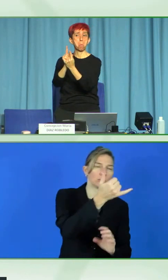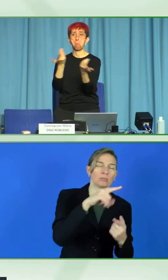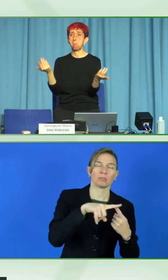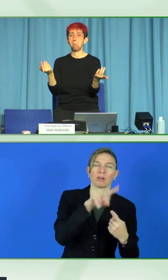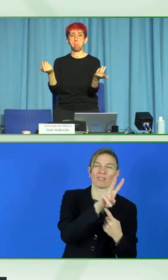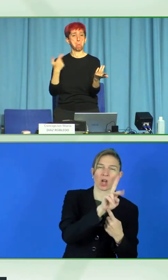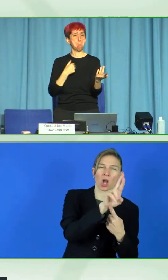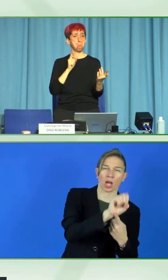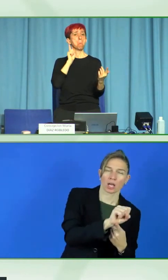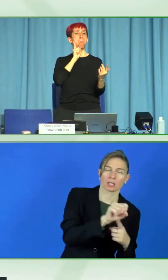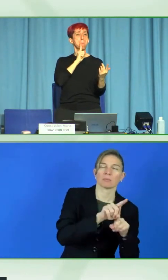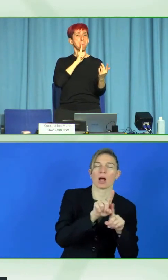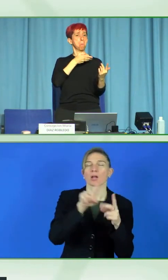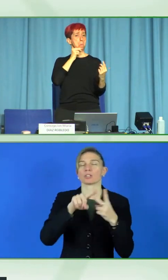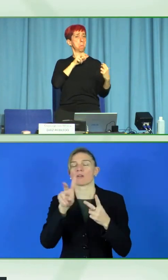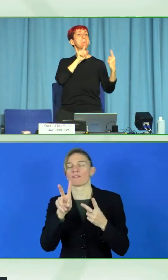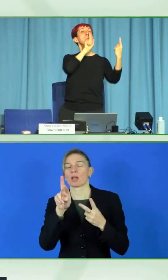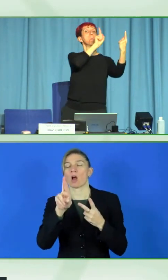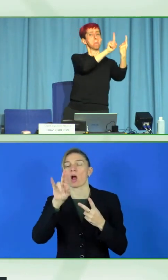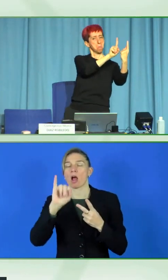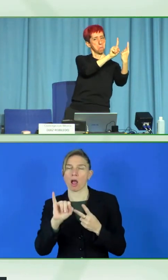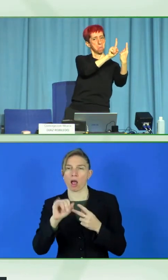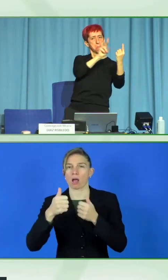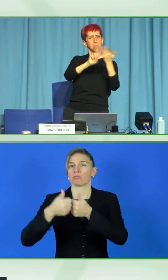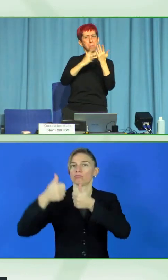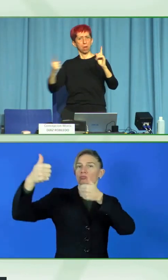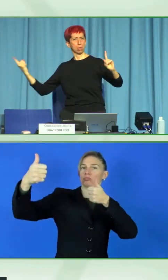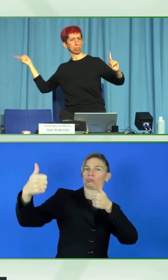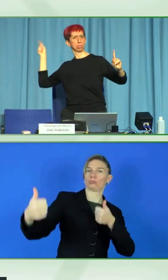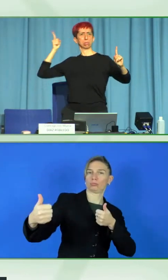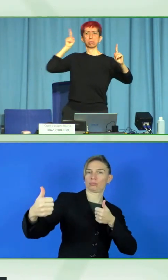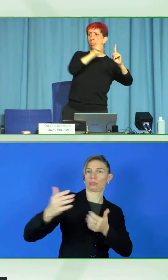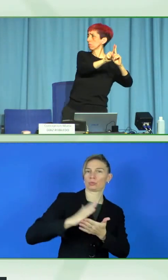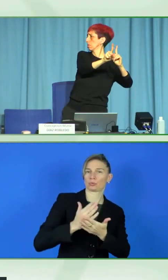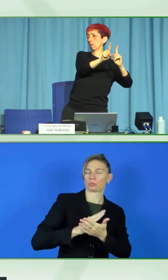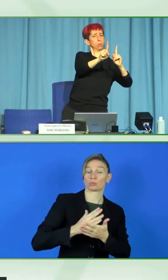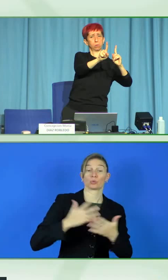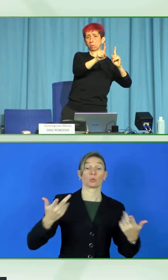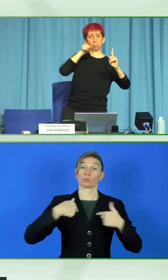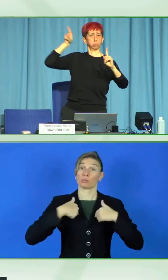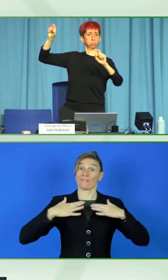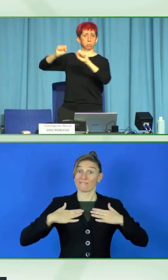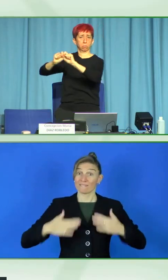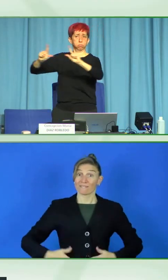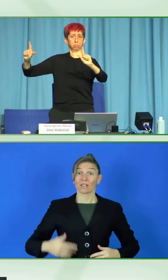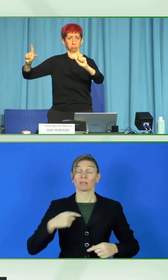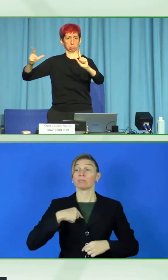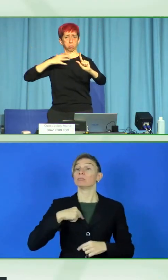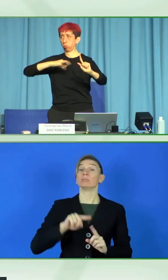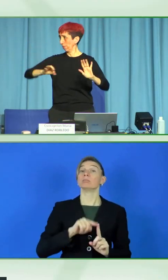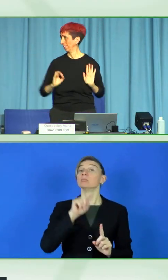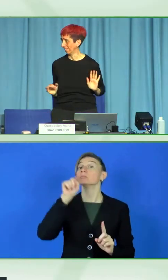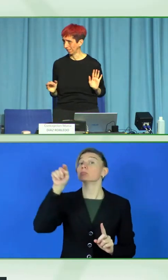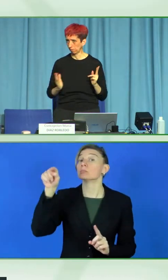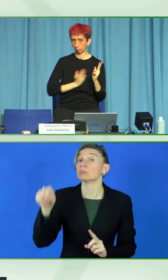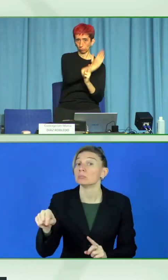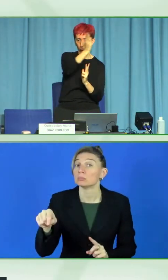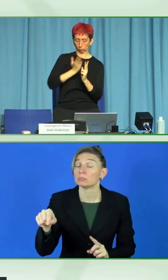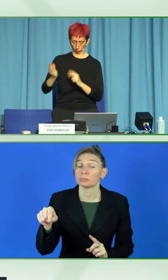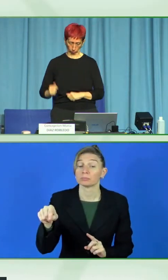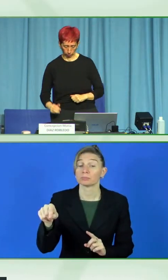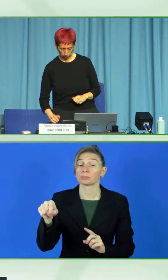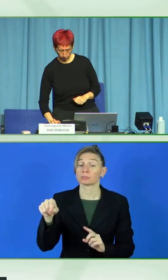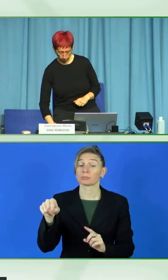as deaf persons, we can go physically to any administrations, and we can use